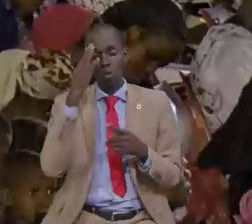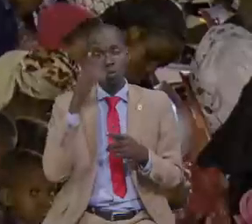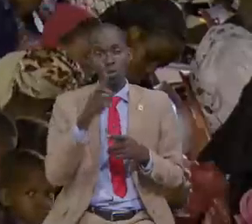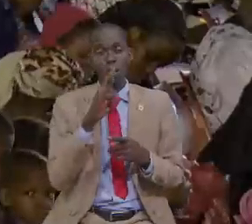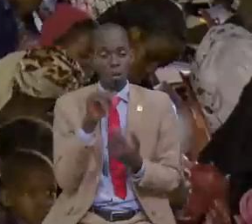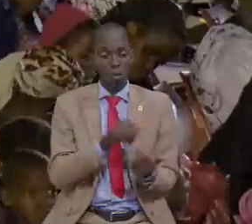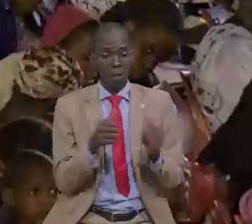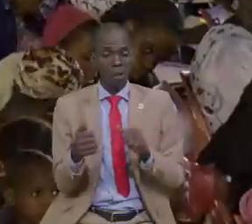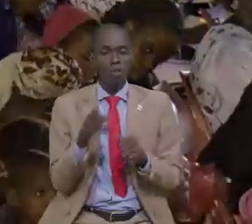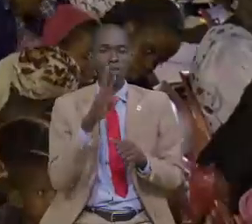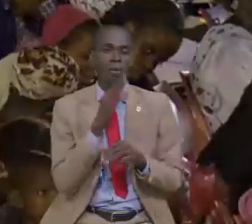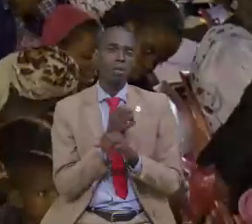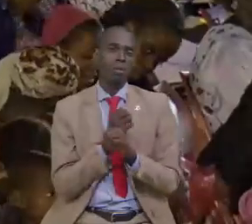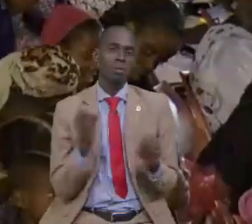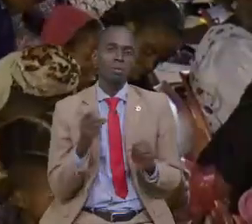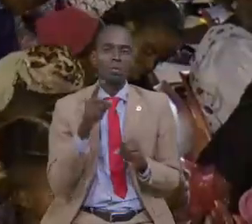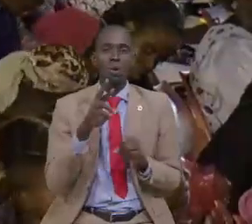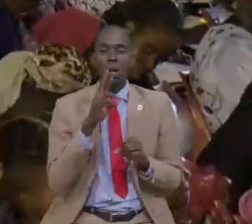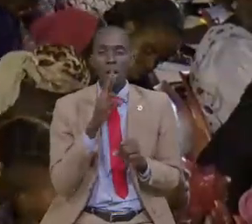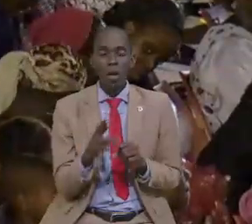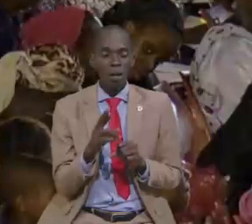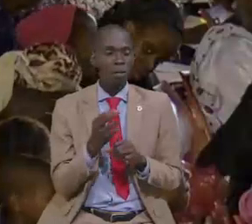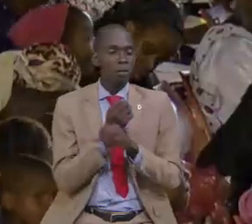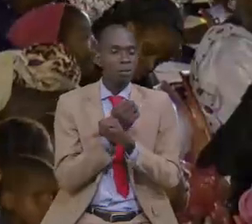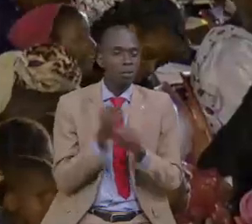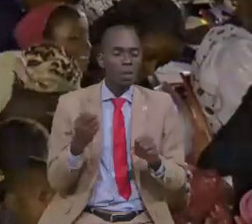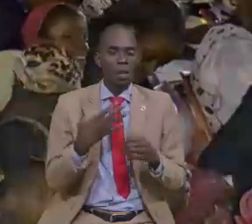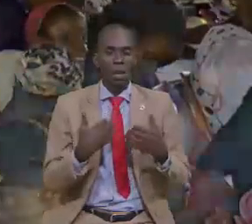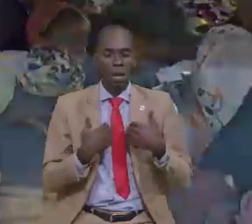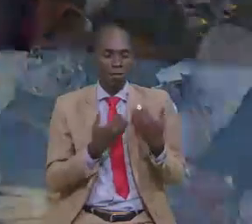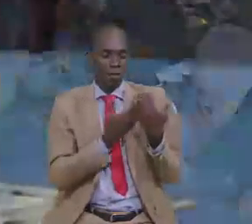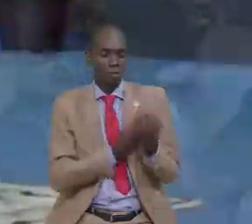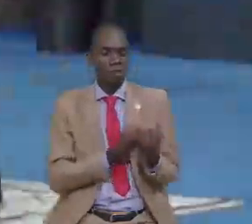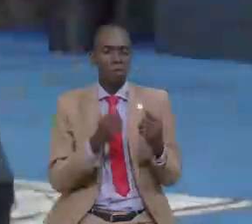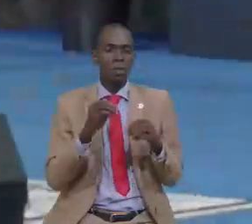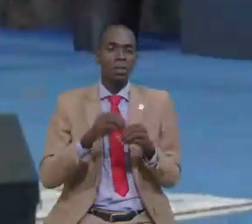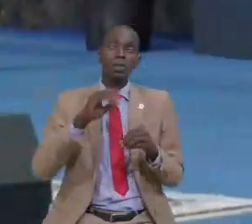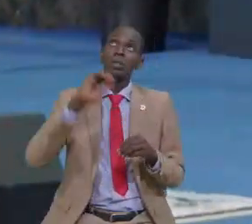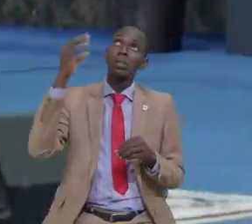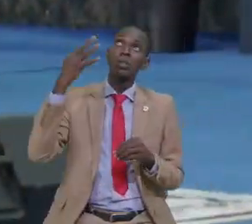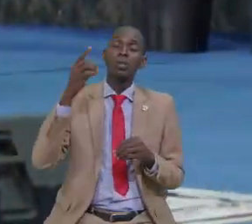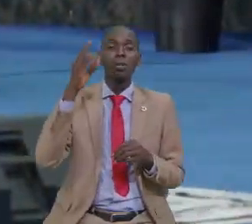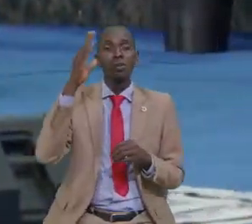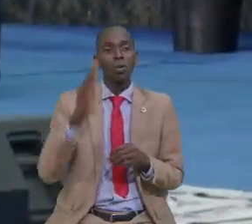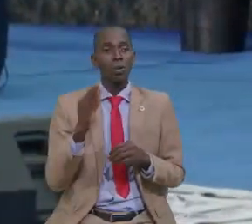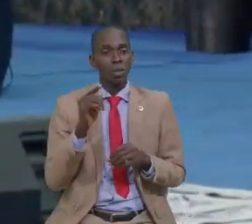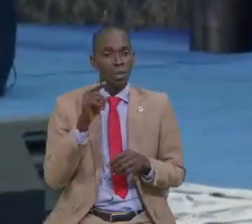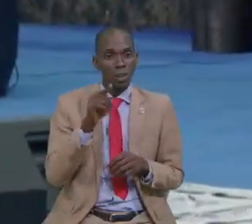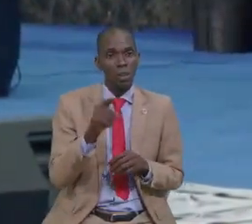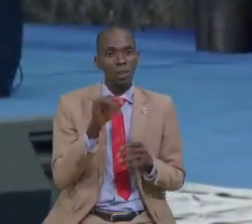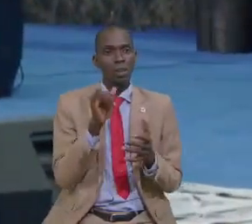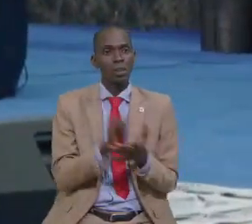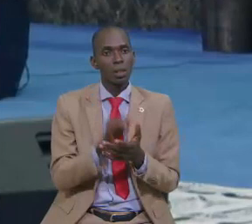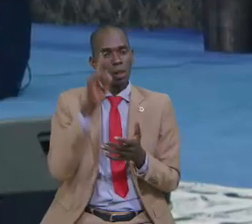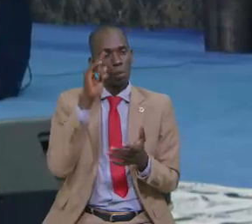saved you have confidence and the grace of God and you are saved he either believeth Notch